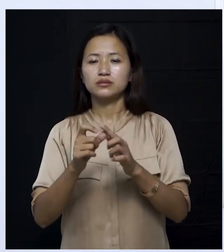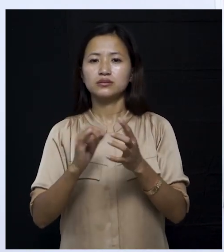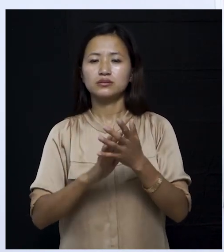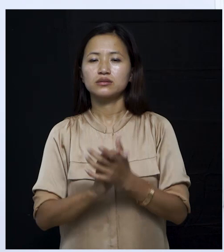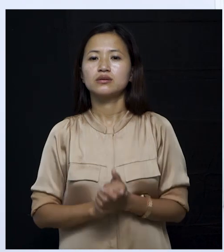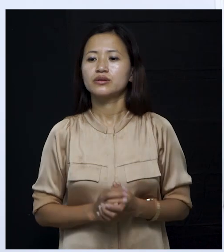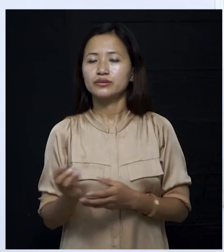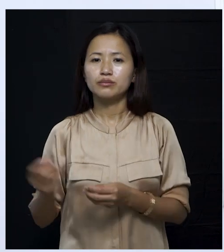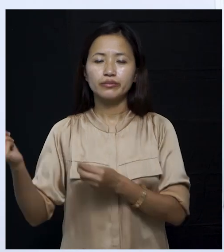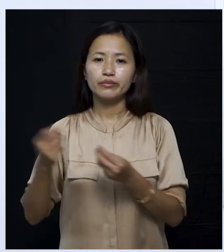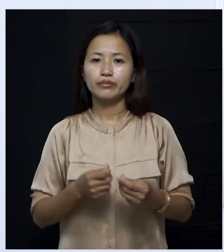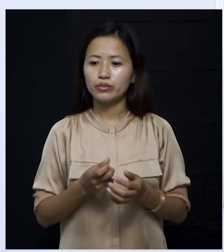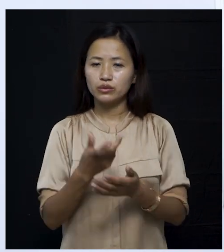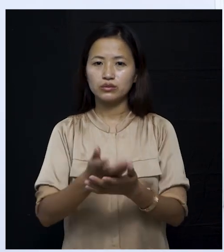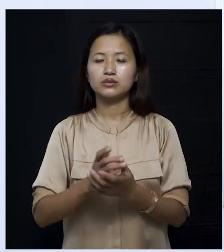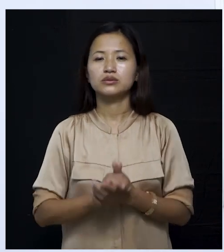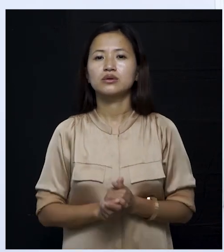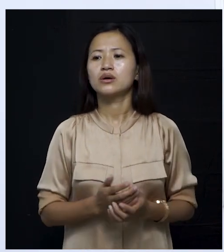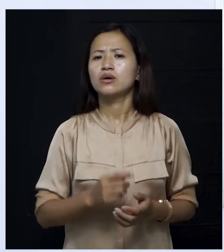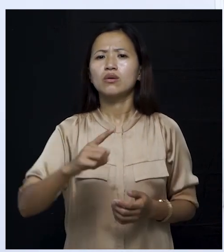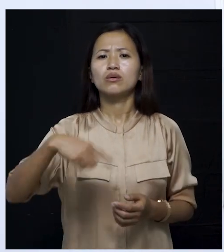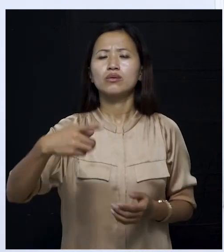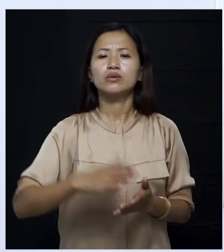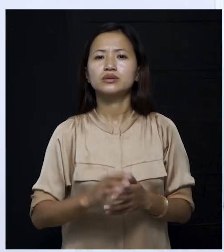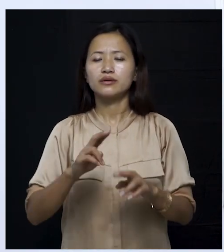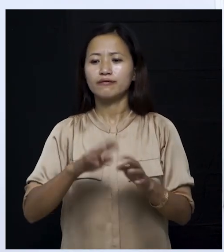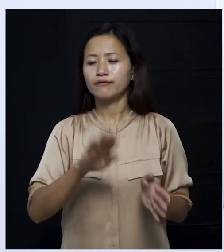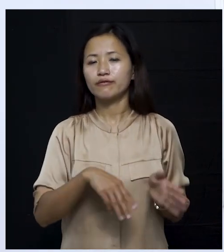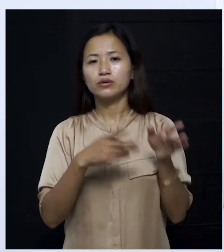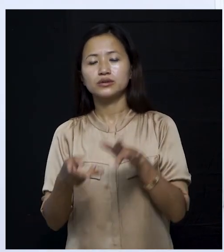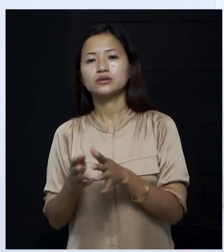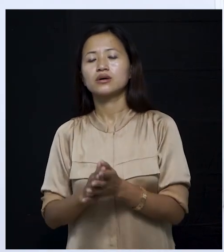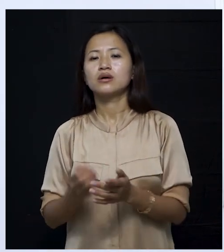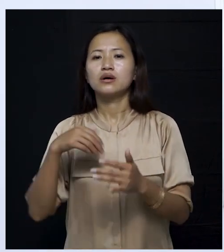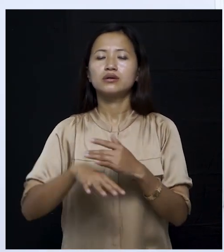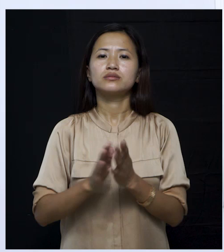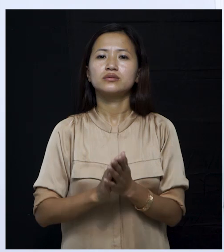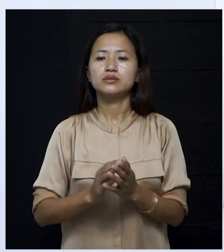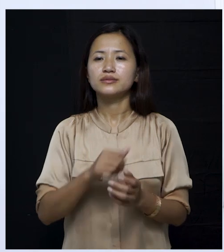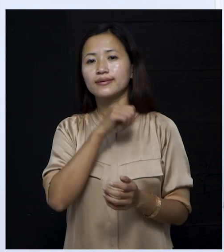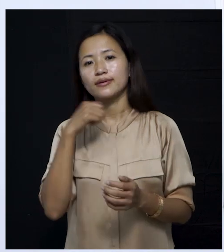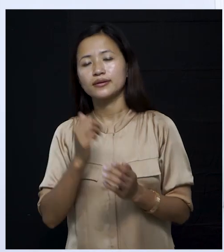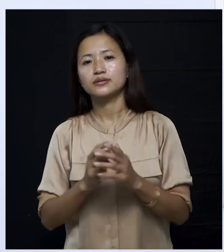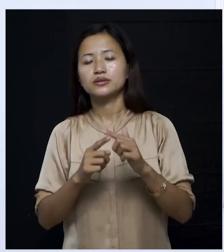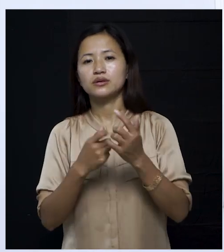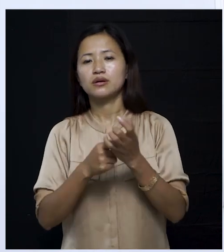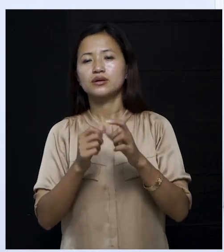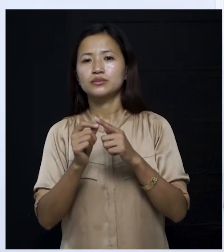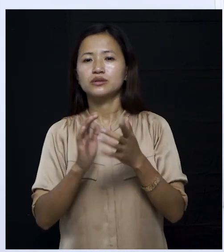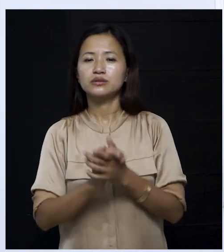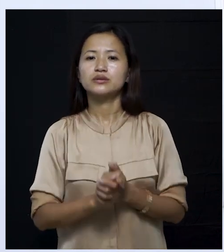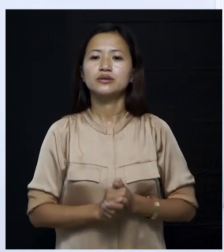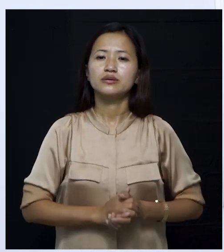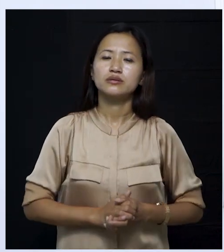the borrowers, okay, the borrowers, they always falls under the debt trap. Okay, they always falls under